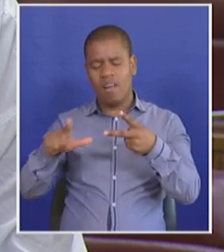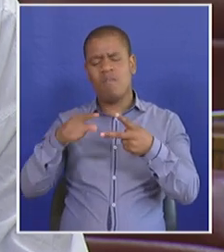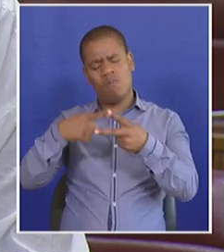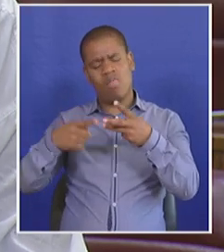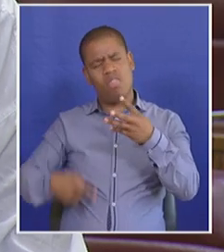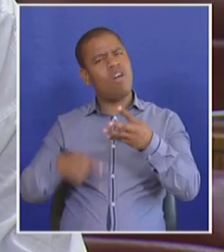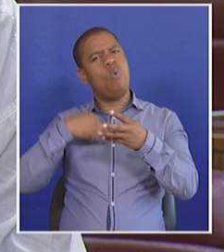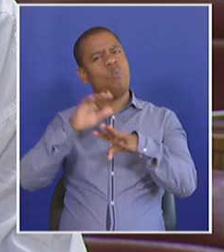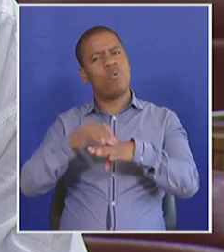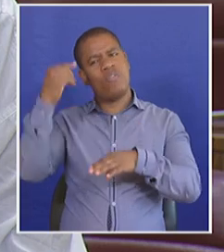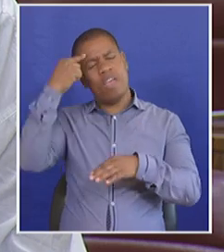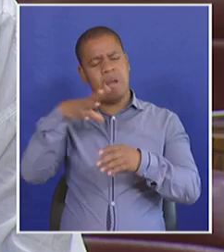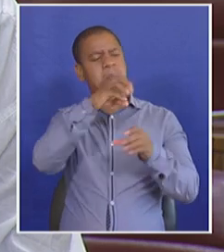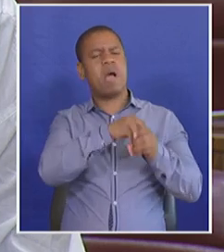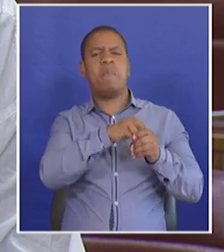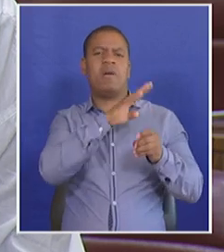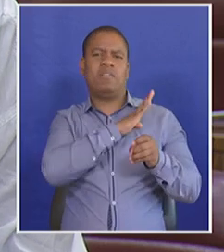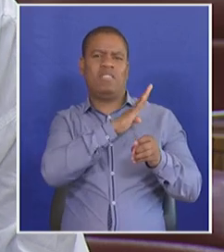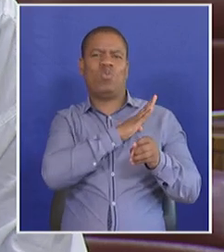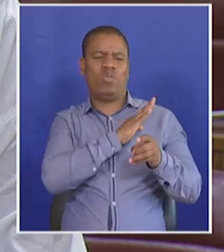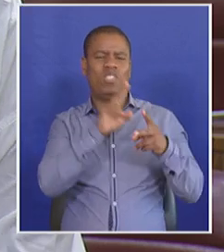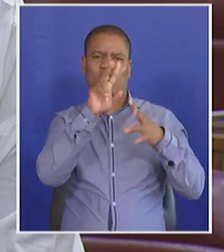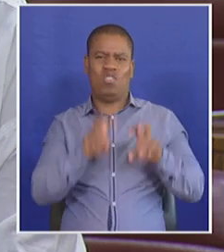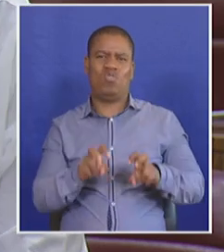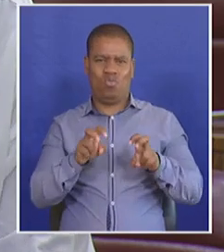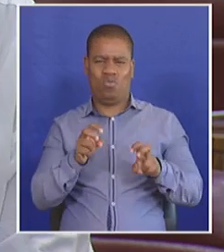features, according to what you have